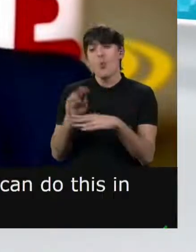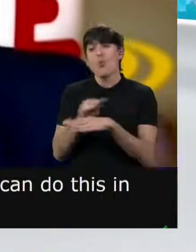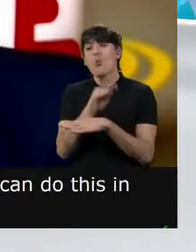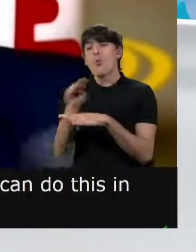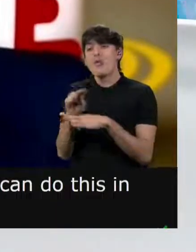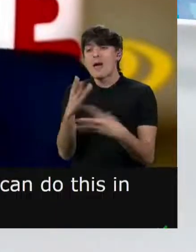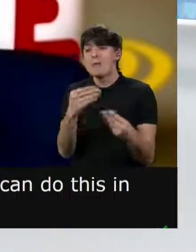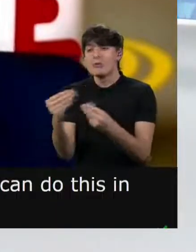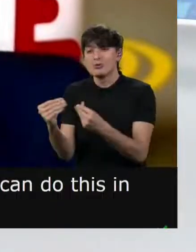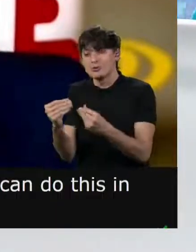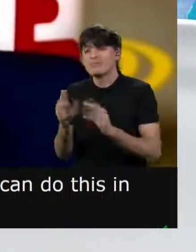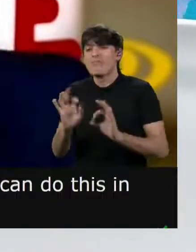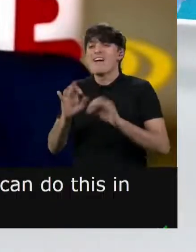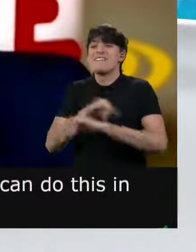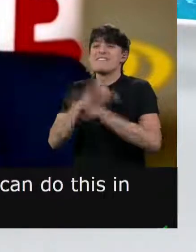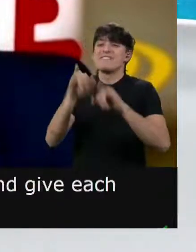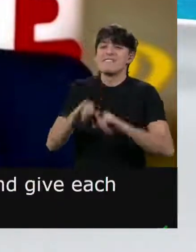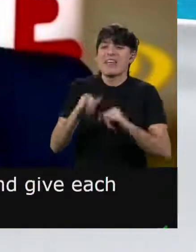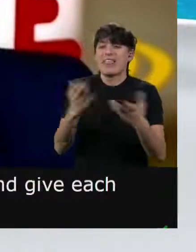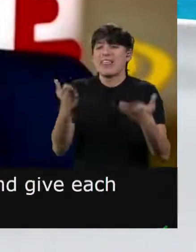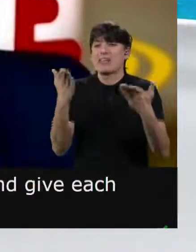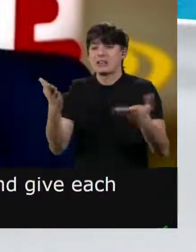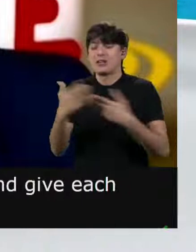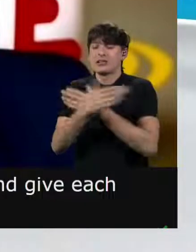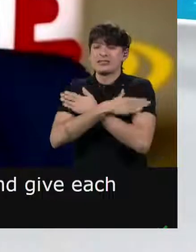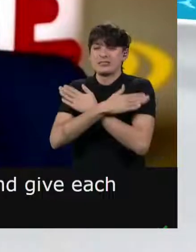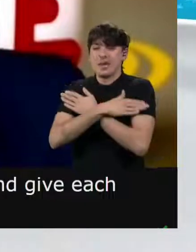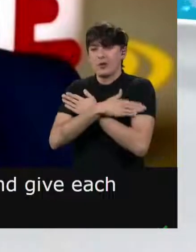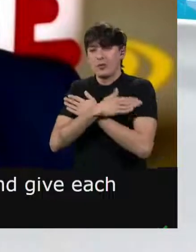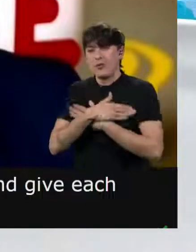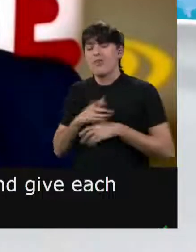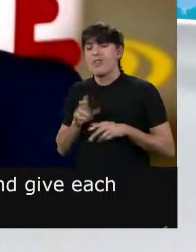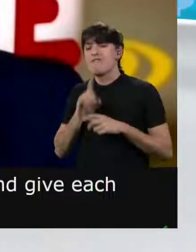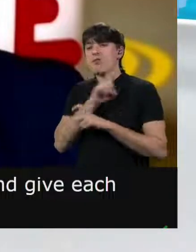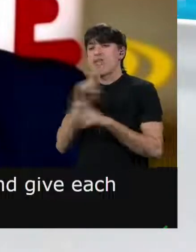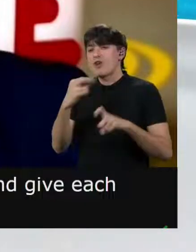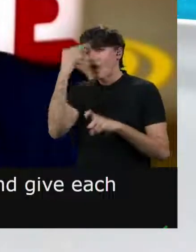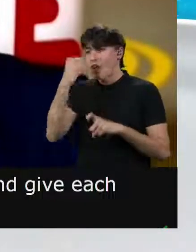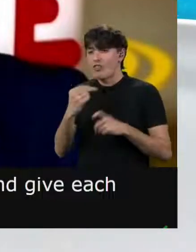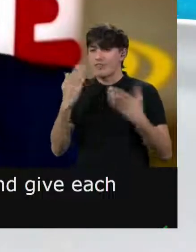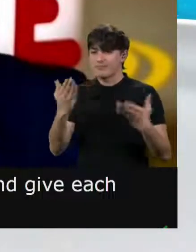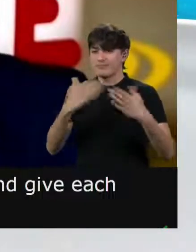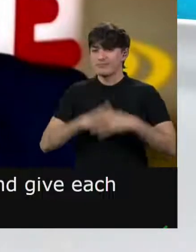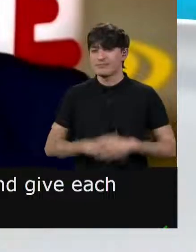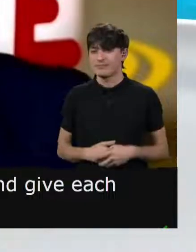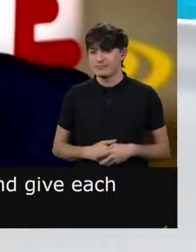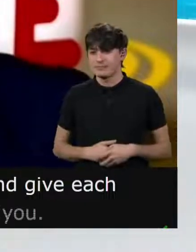each other a hug. So take care and be happy. Thank you.